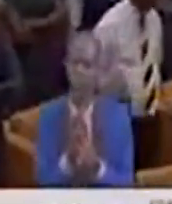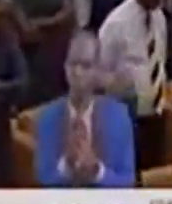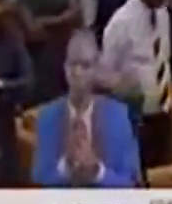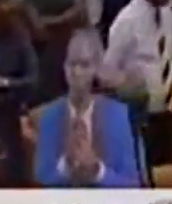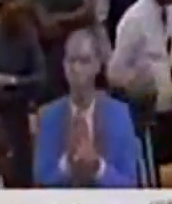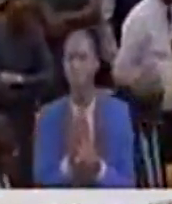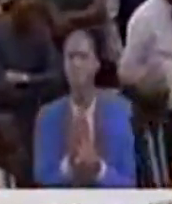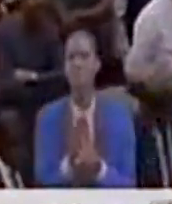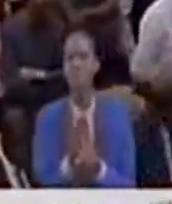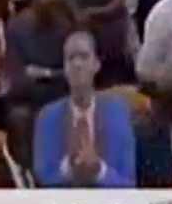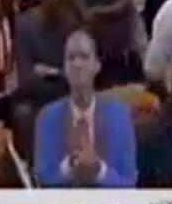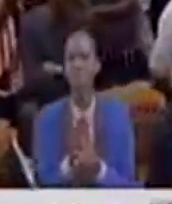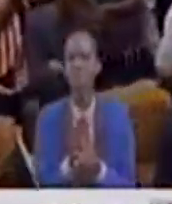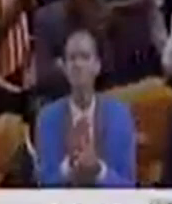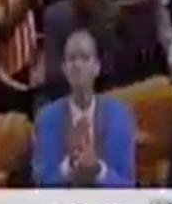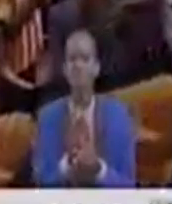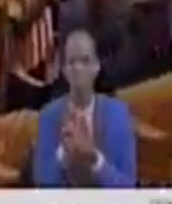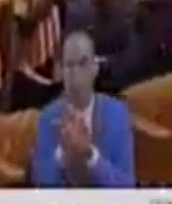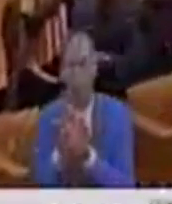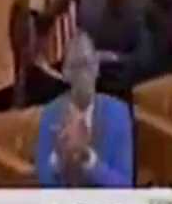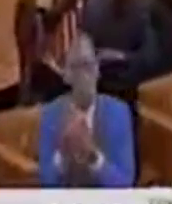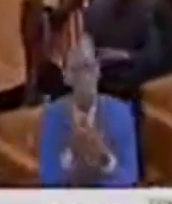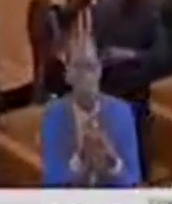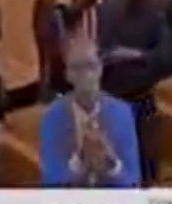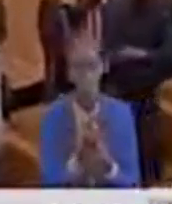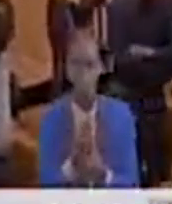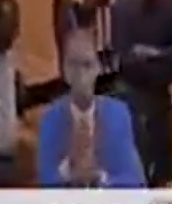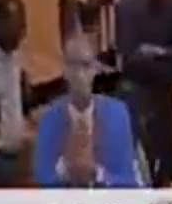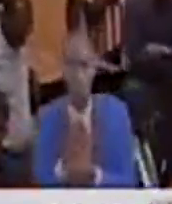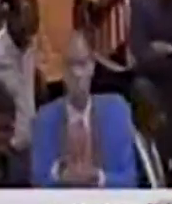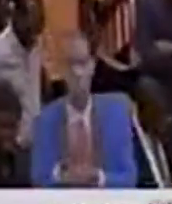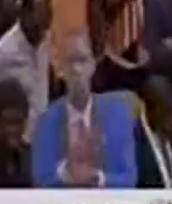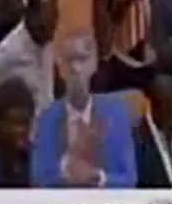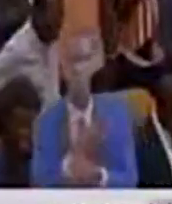Watch and pray.